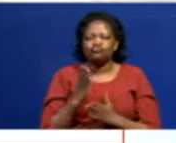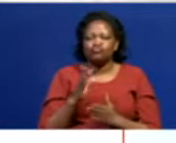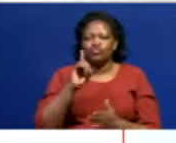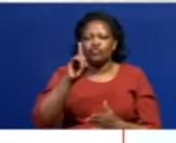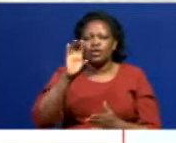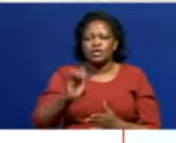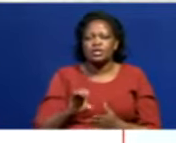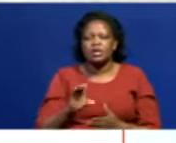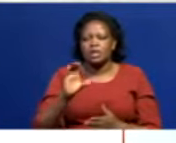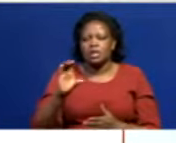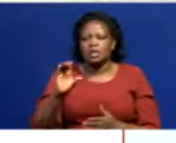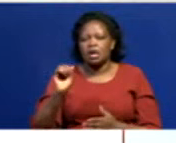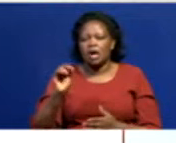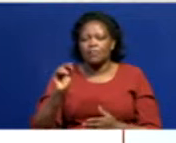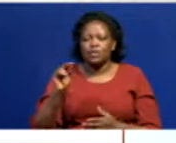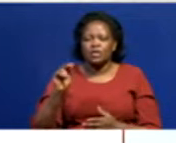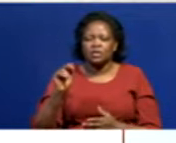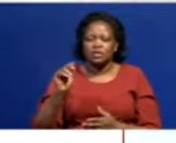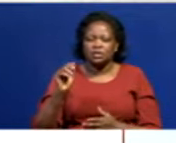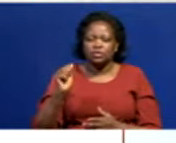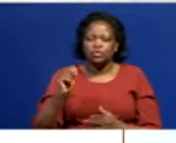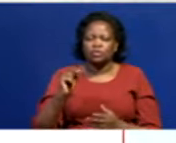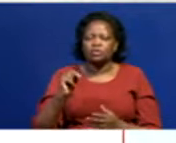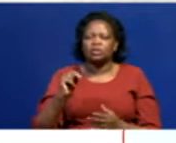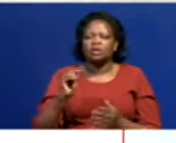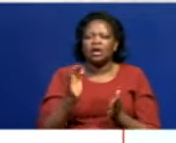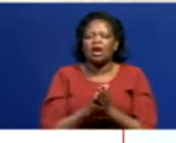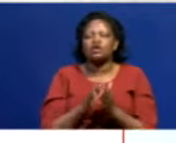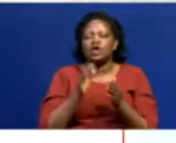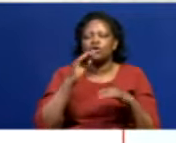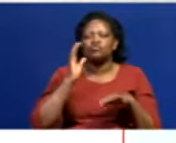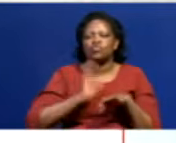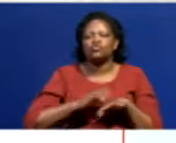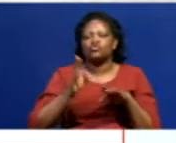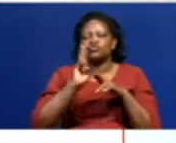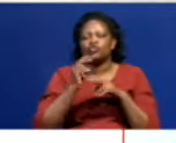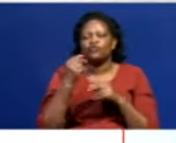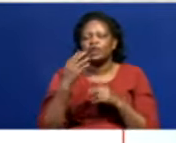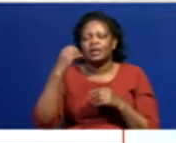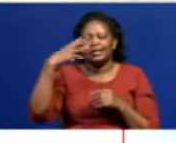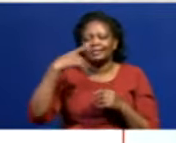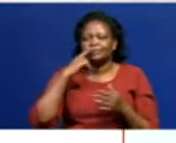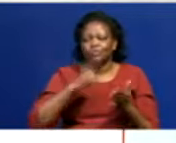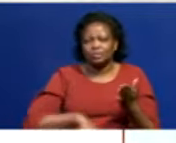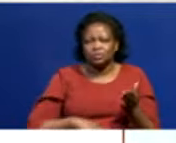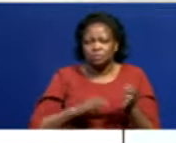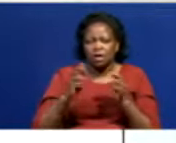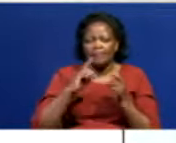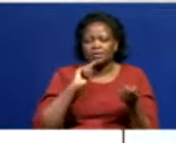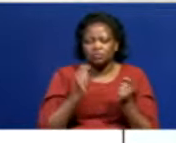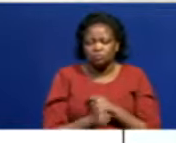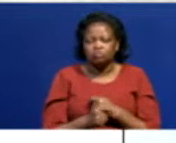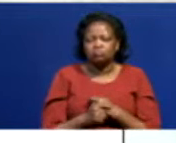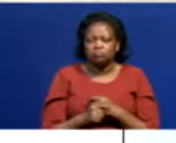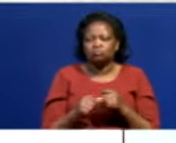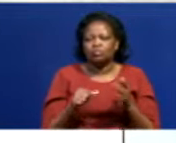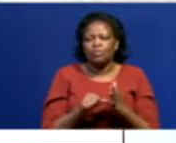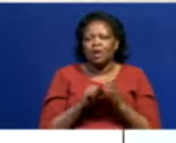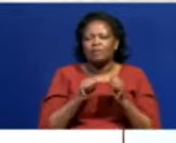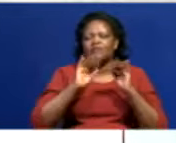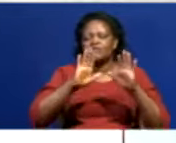and proper utilization of green energy, the continent of Africa will evade climate change calamities, which is